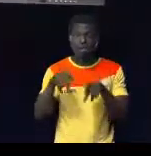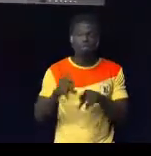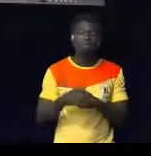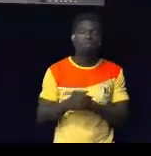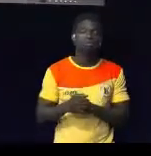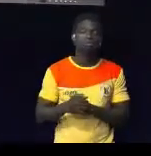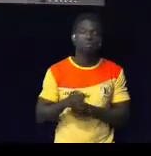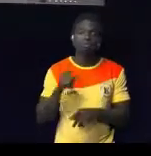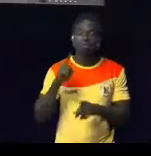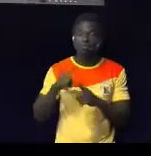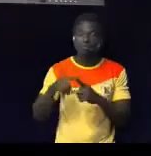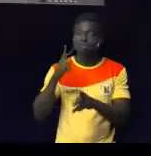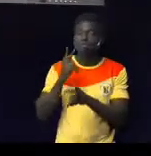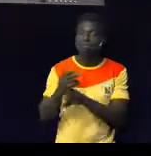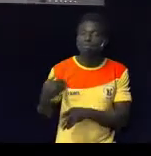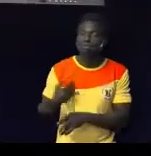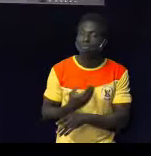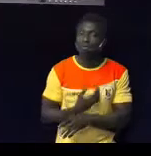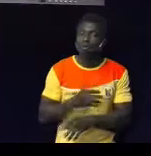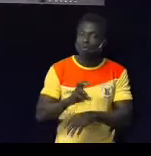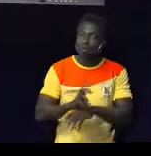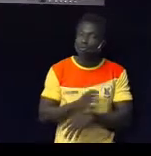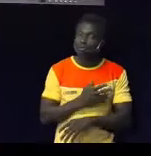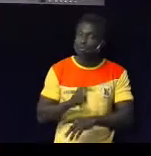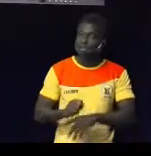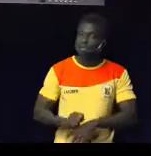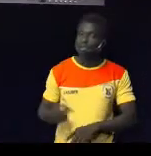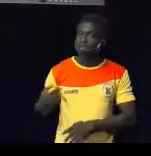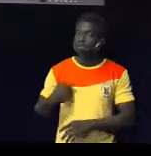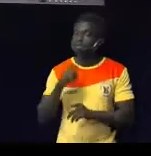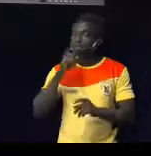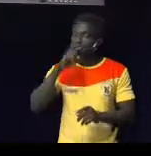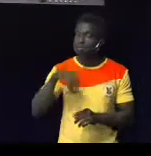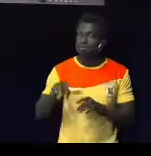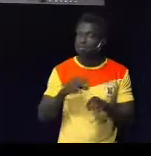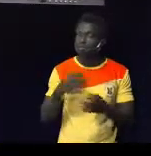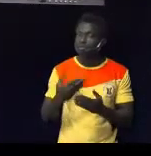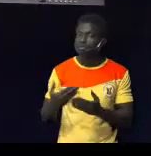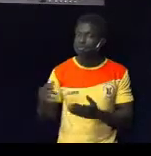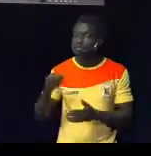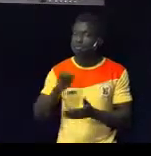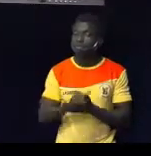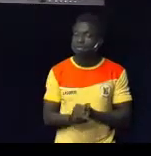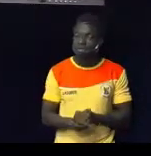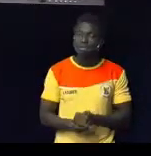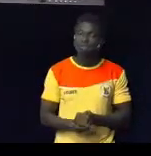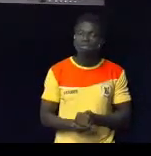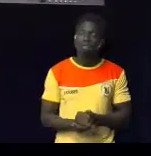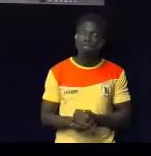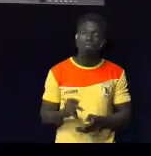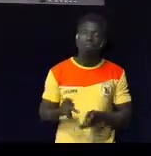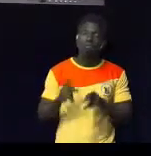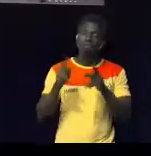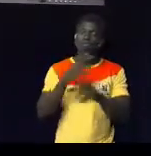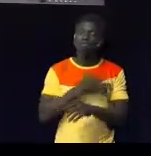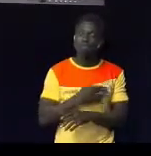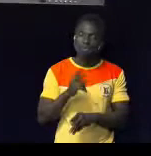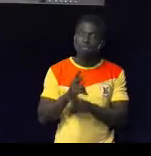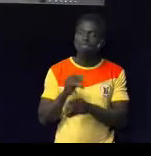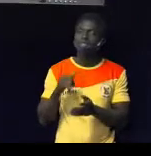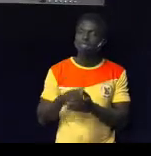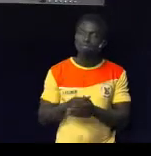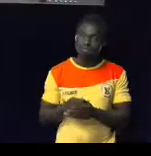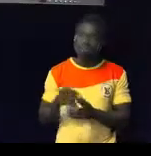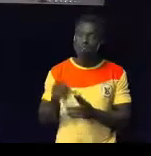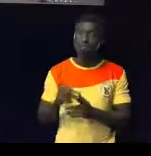people. To keep our culture, we must do things that can constantly promote and sustain it.